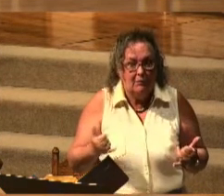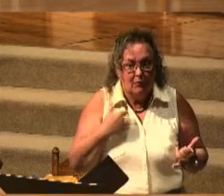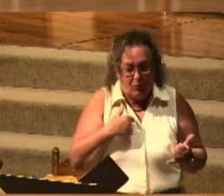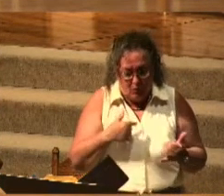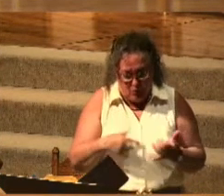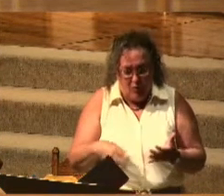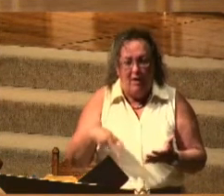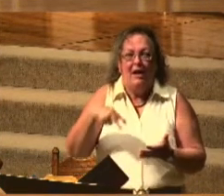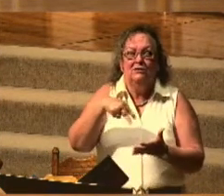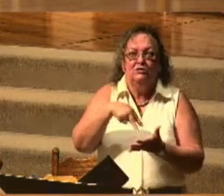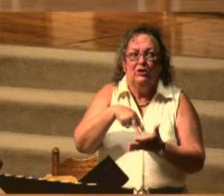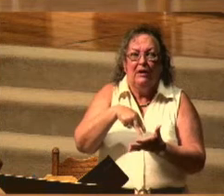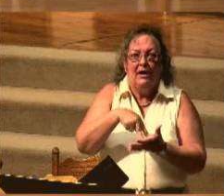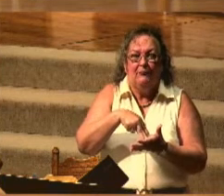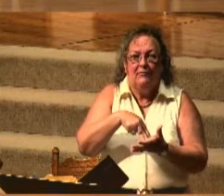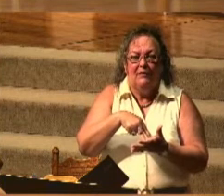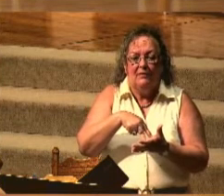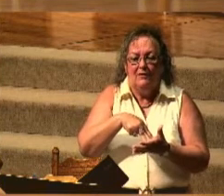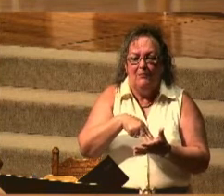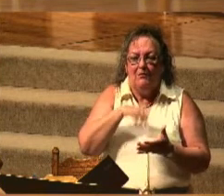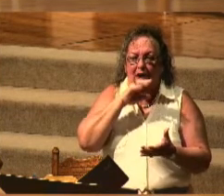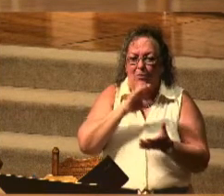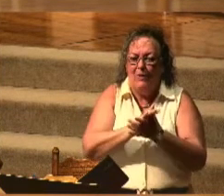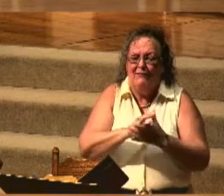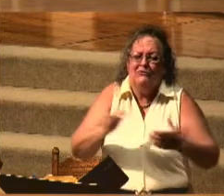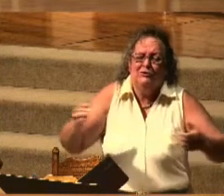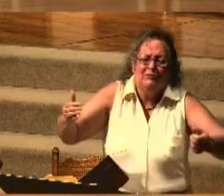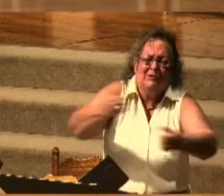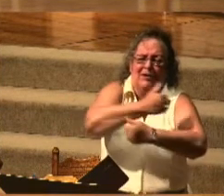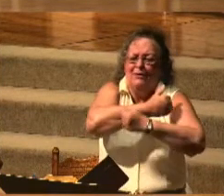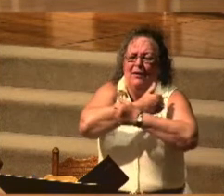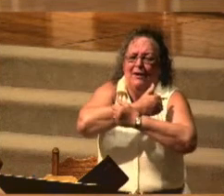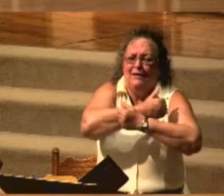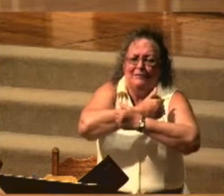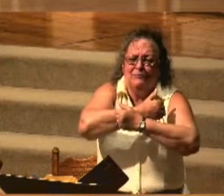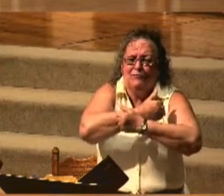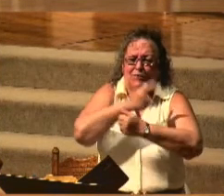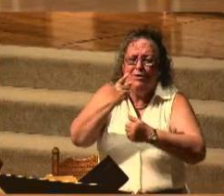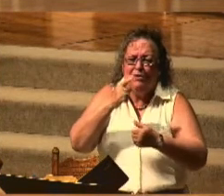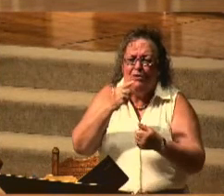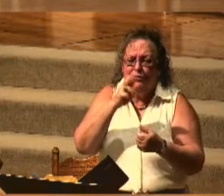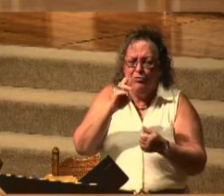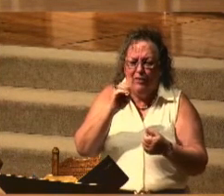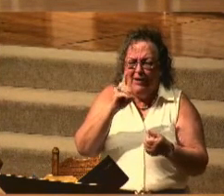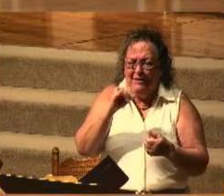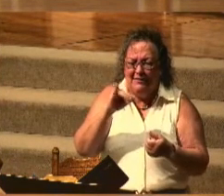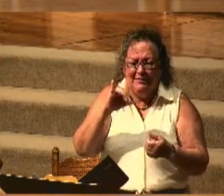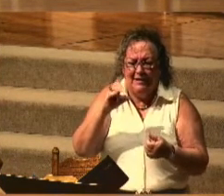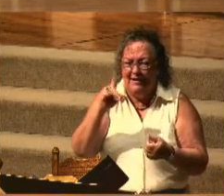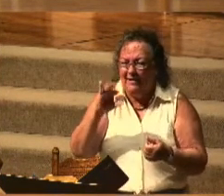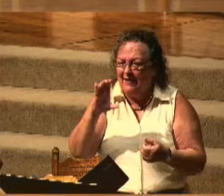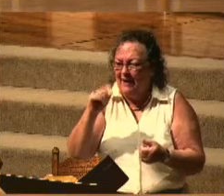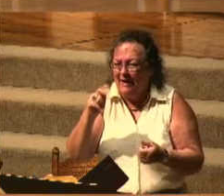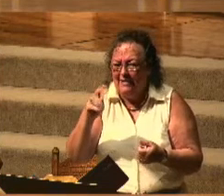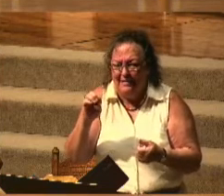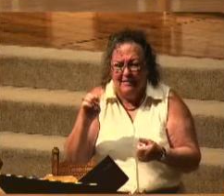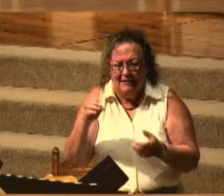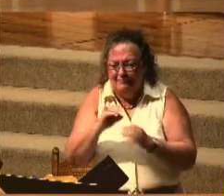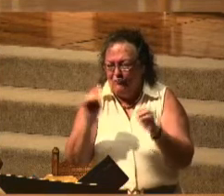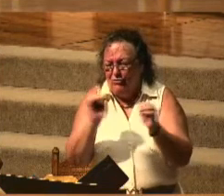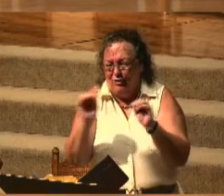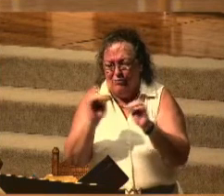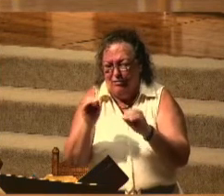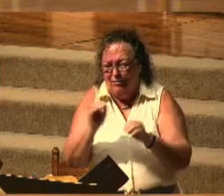off my floor, my wife, she grabbed me. She said, "Oh, you rededicated your life." I said, "No, no, I didn't have nothing to